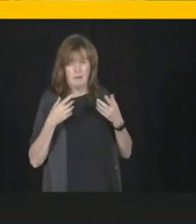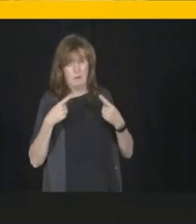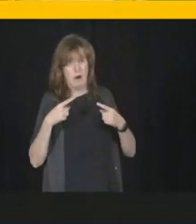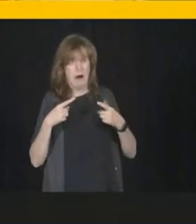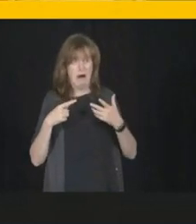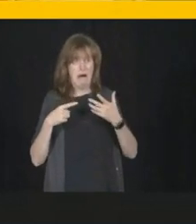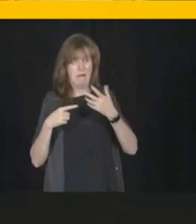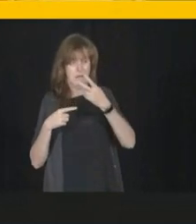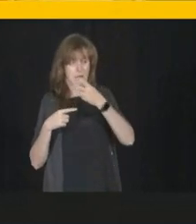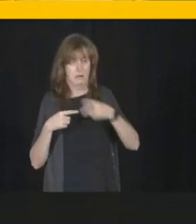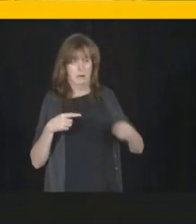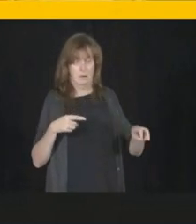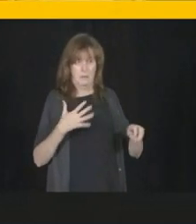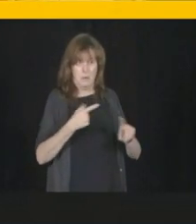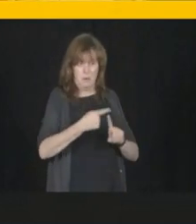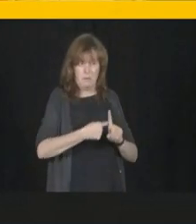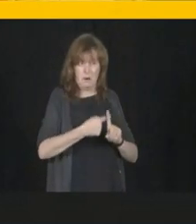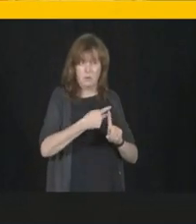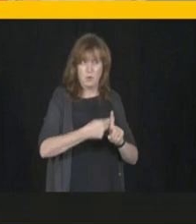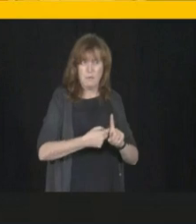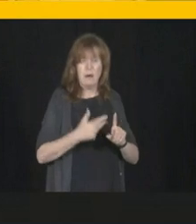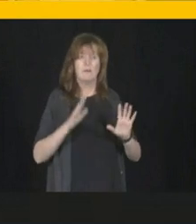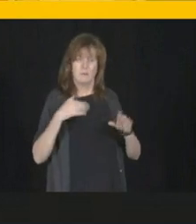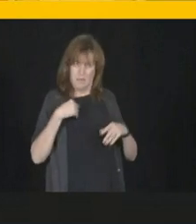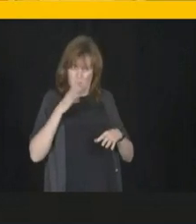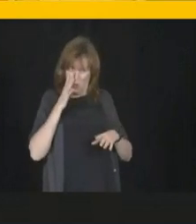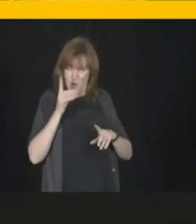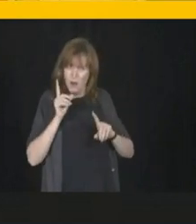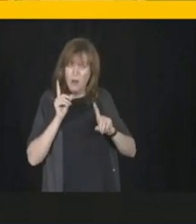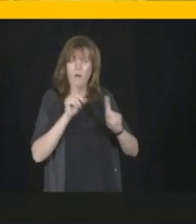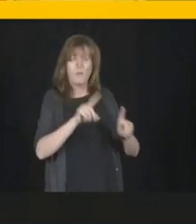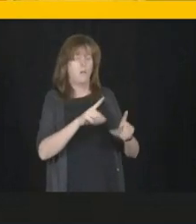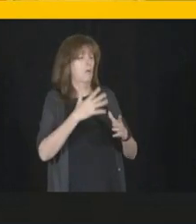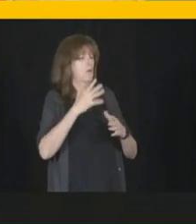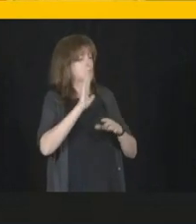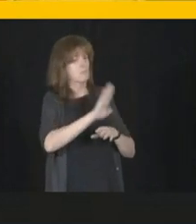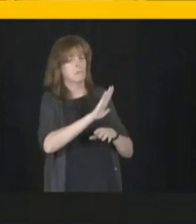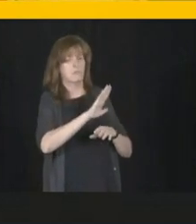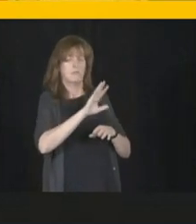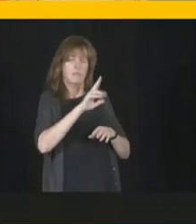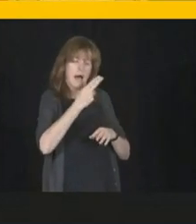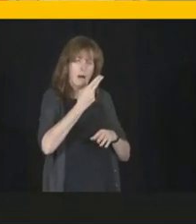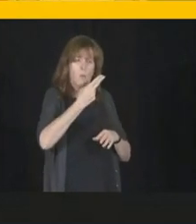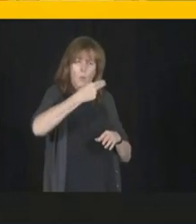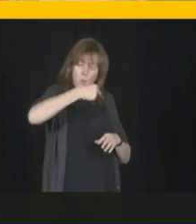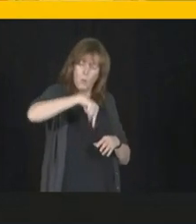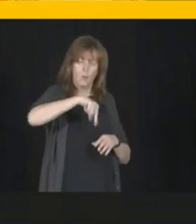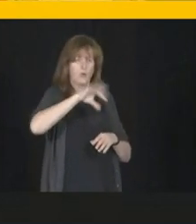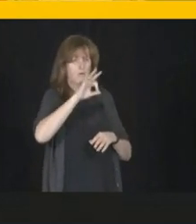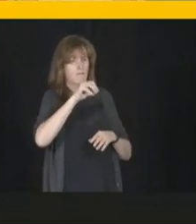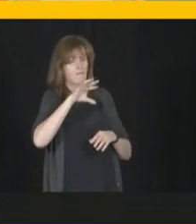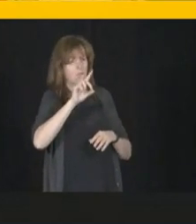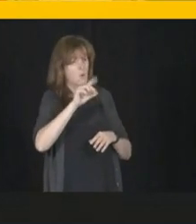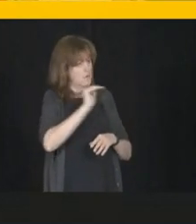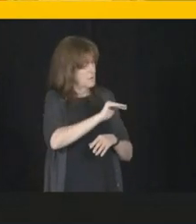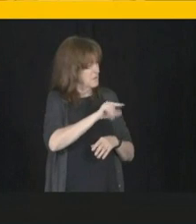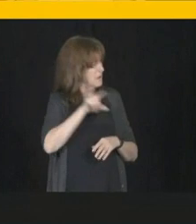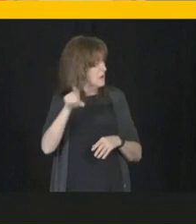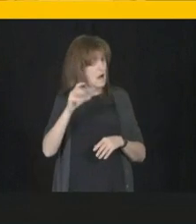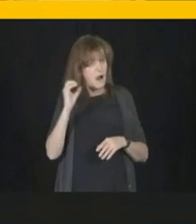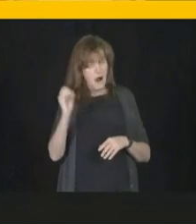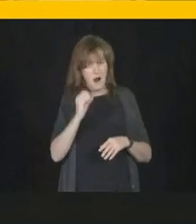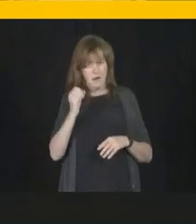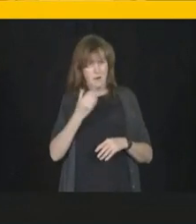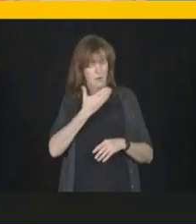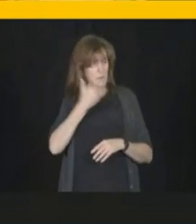Ontario. Okay, next question. Next question comes from Christina Tenaglia from CP24.